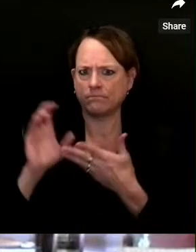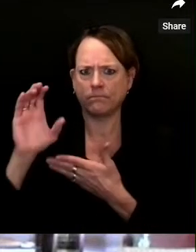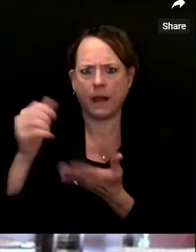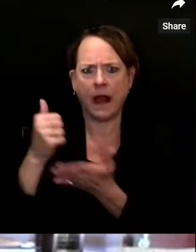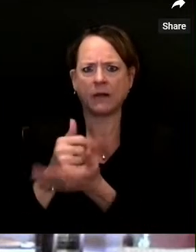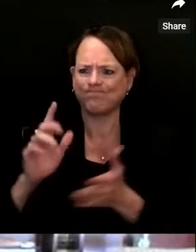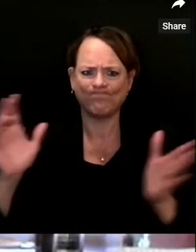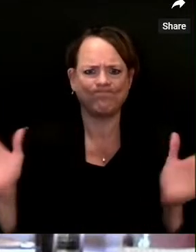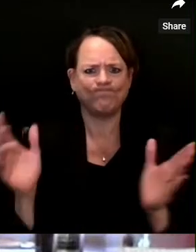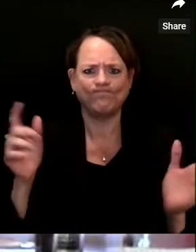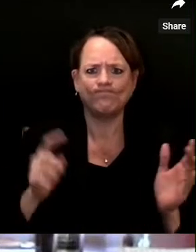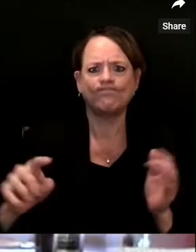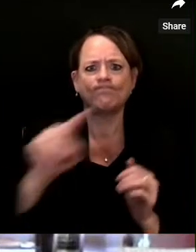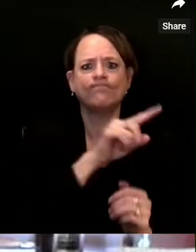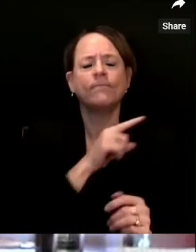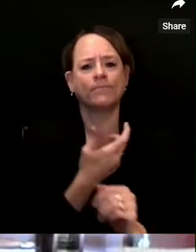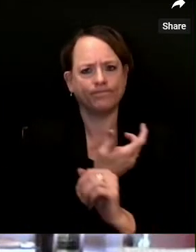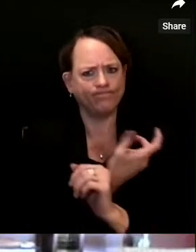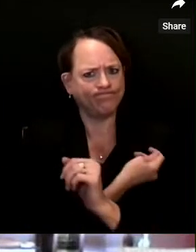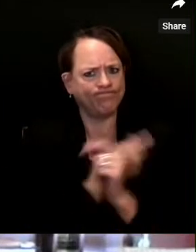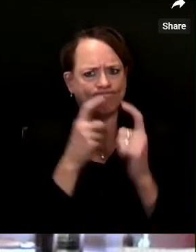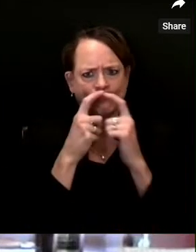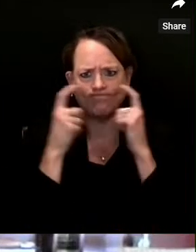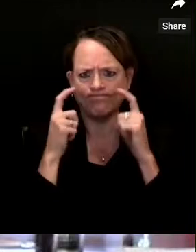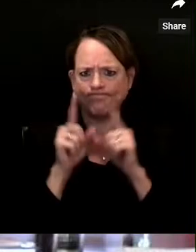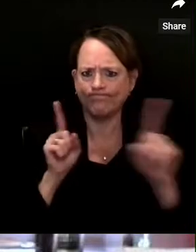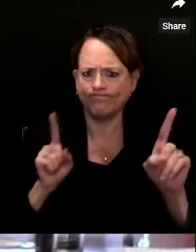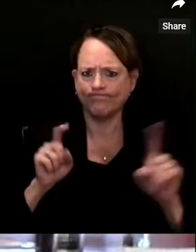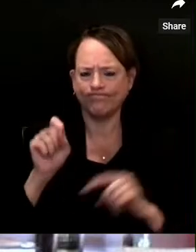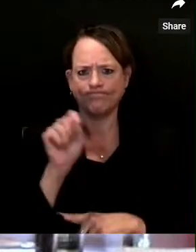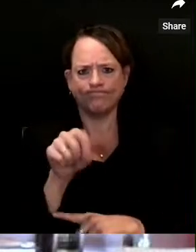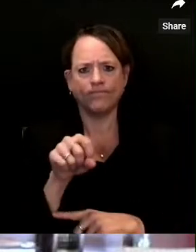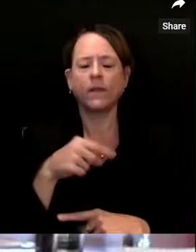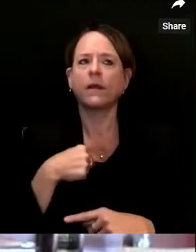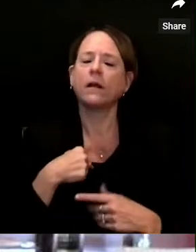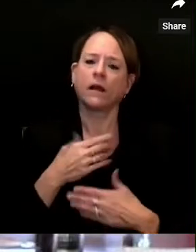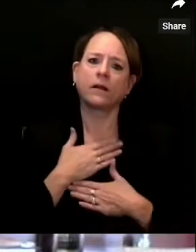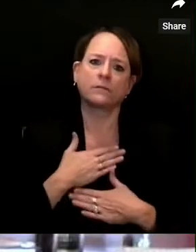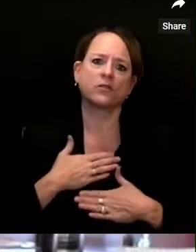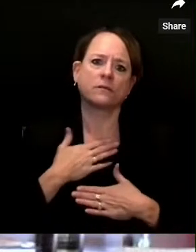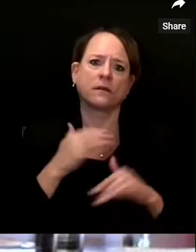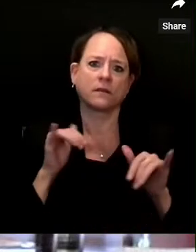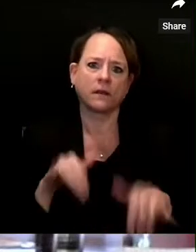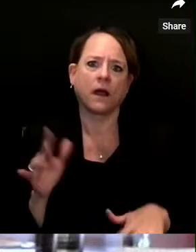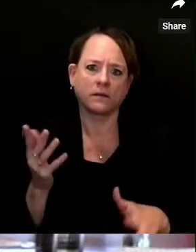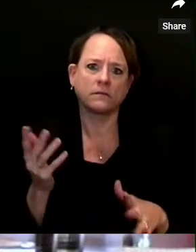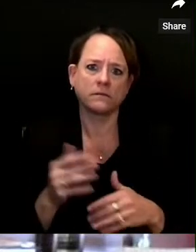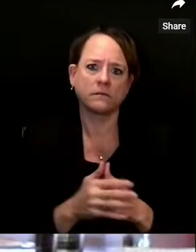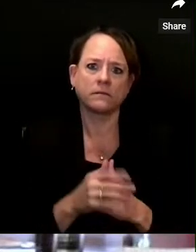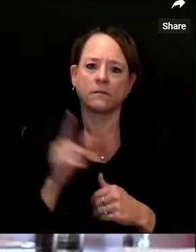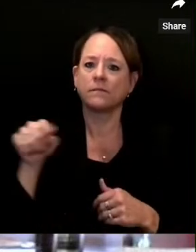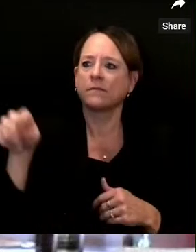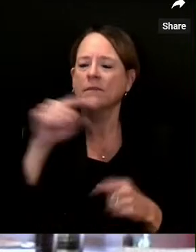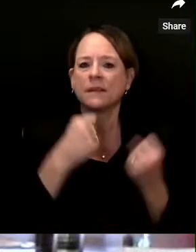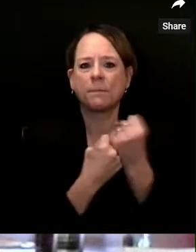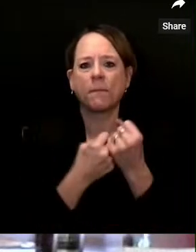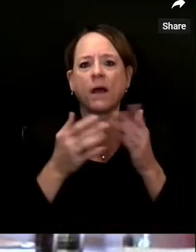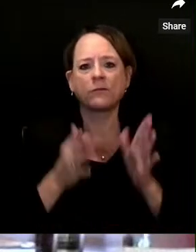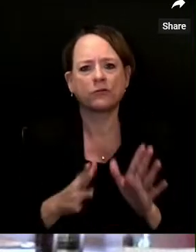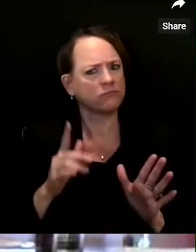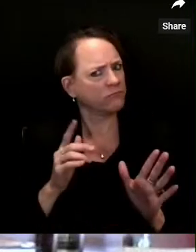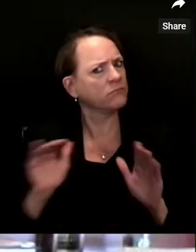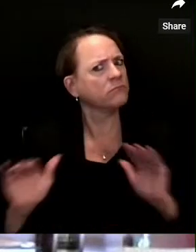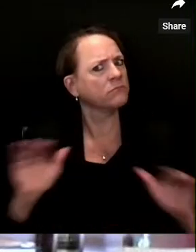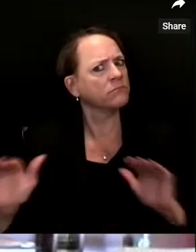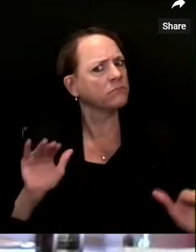appreciate, again, everything event sponsors can do to be reminding people of the importance of keeping people safe. In